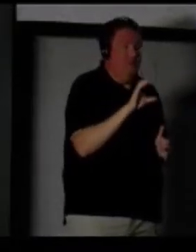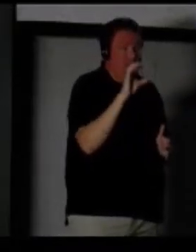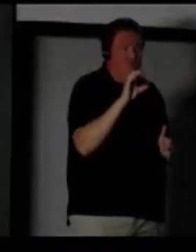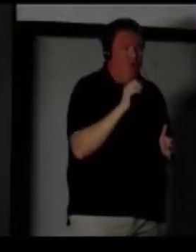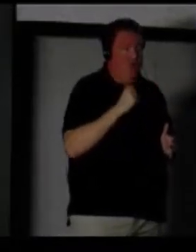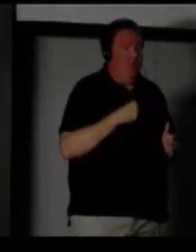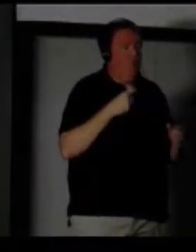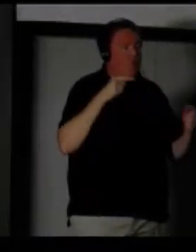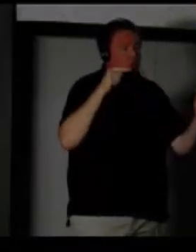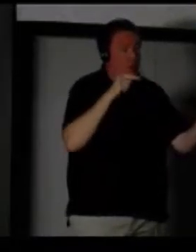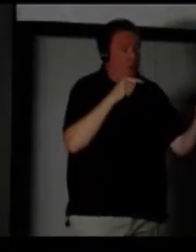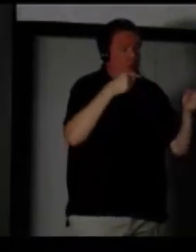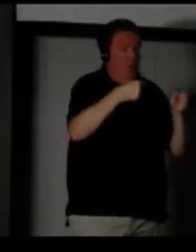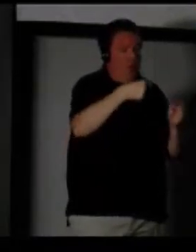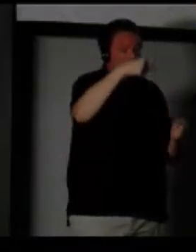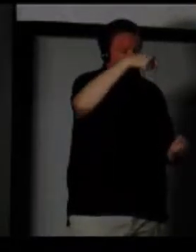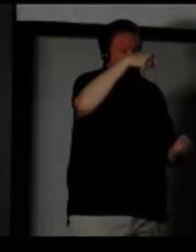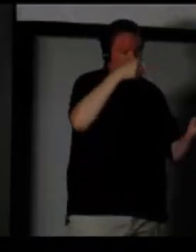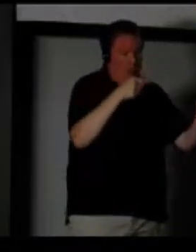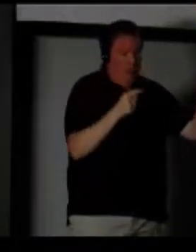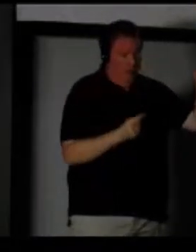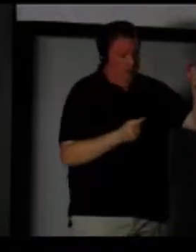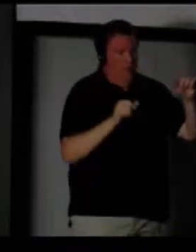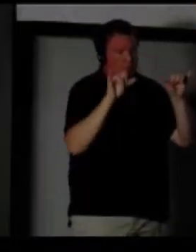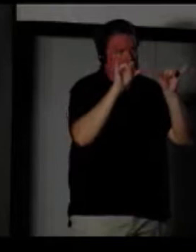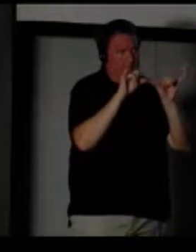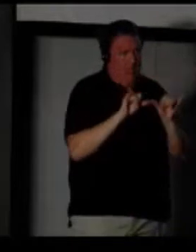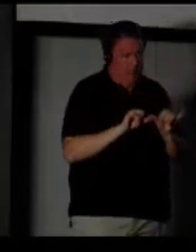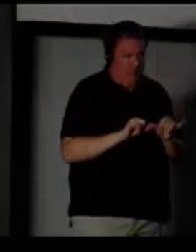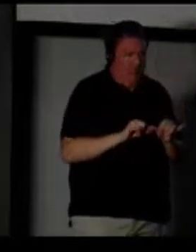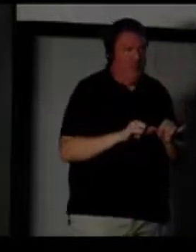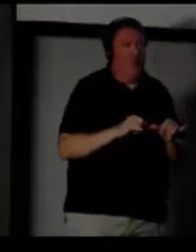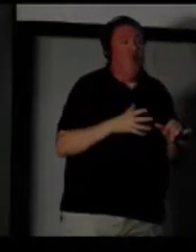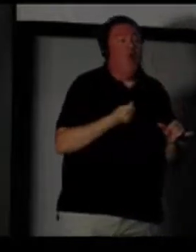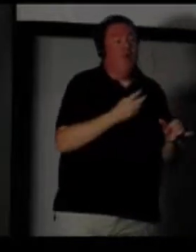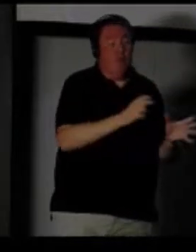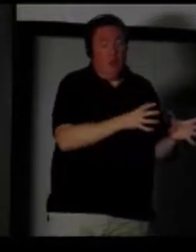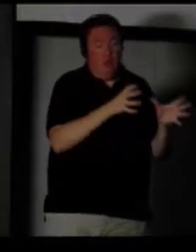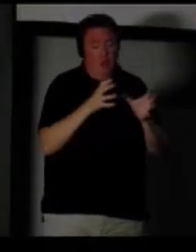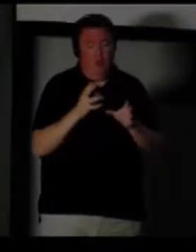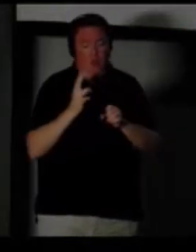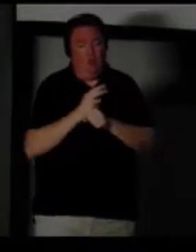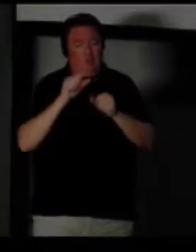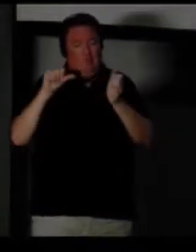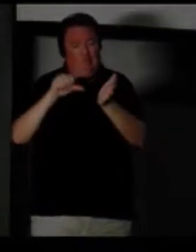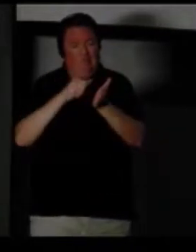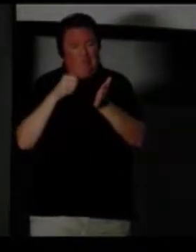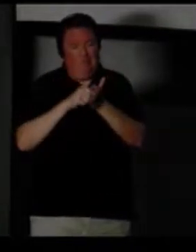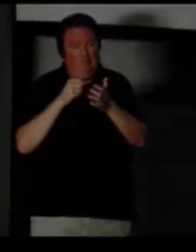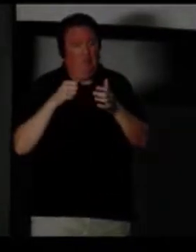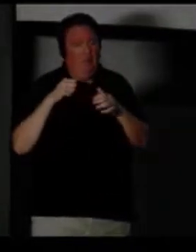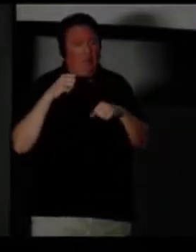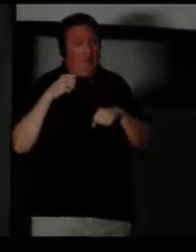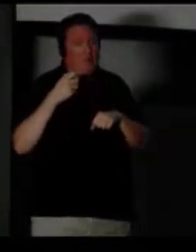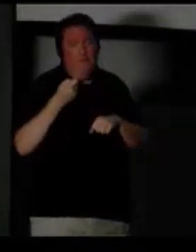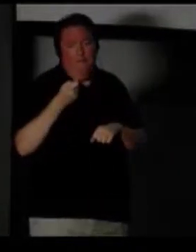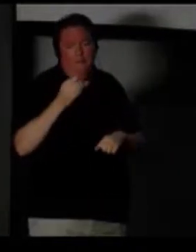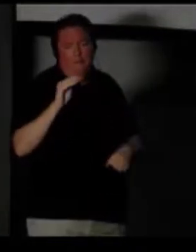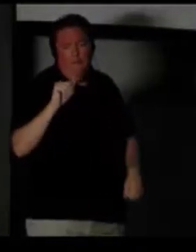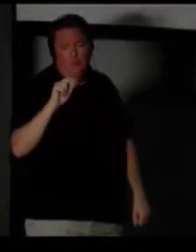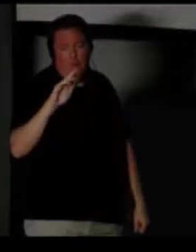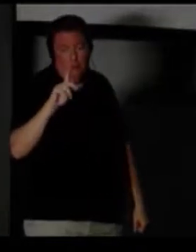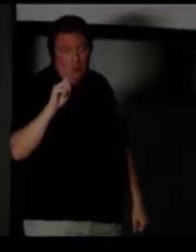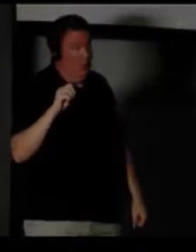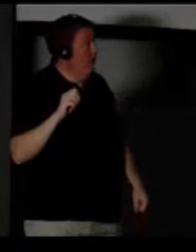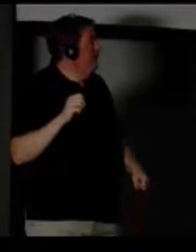mechanically replicate sculptures in marble. It consists of movable, slender metal rods that